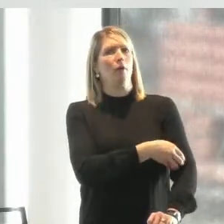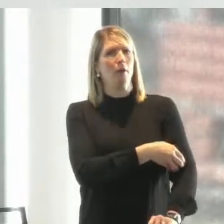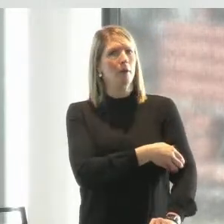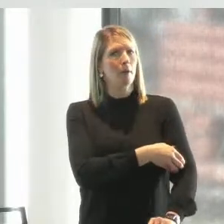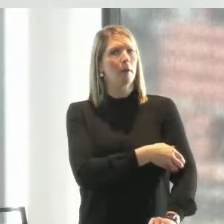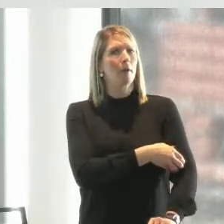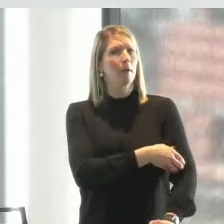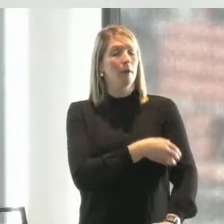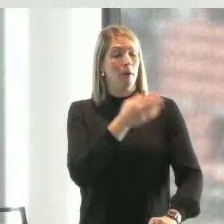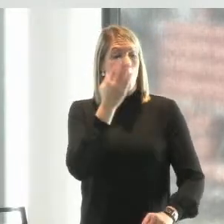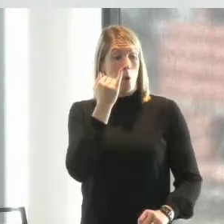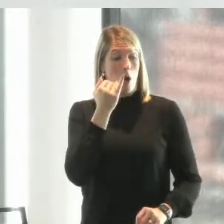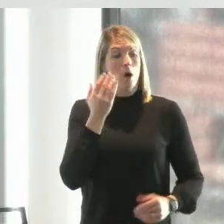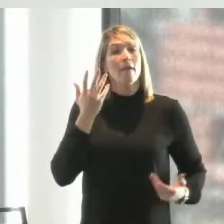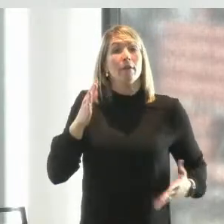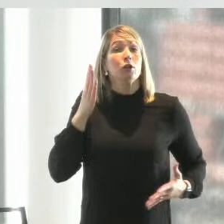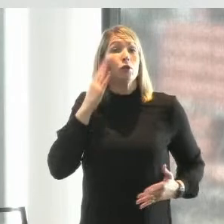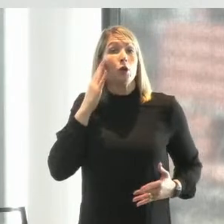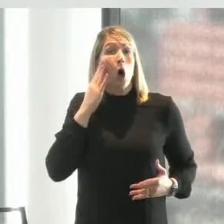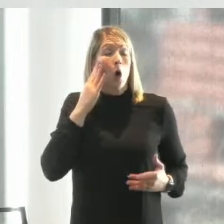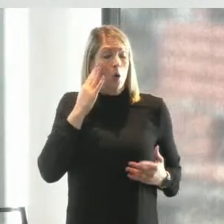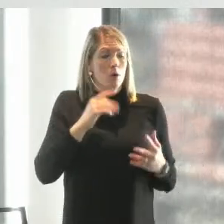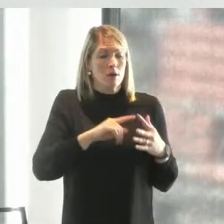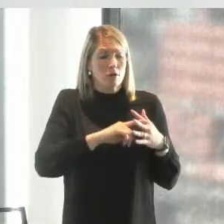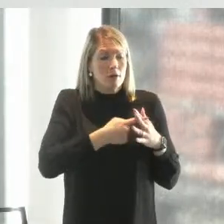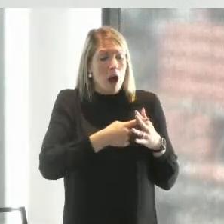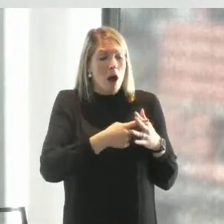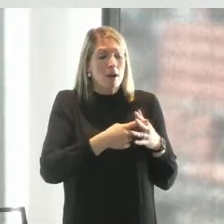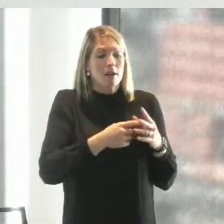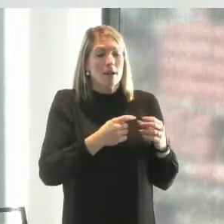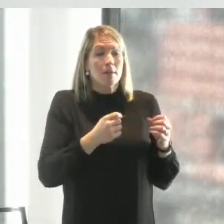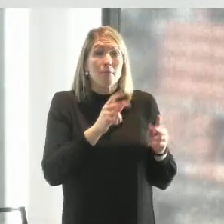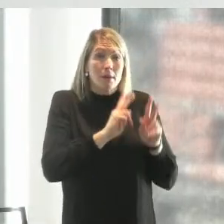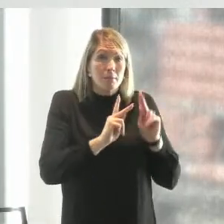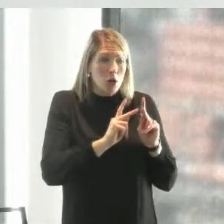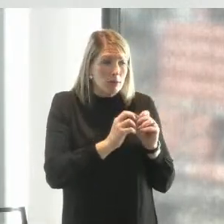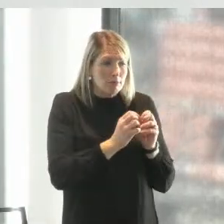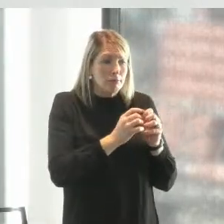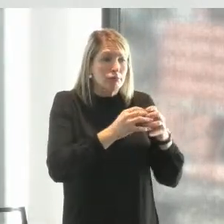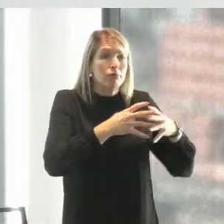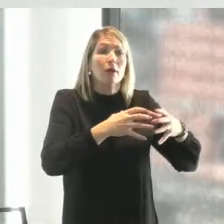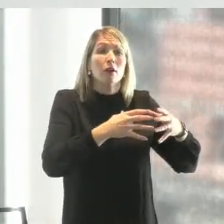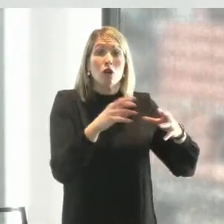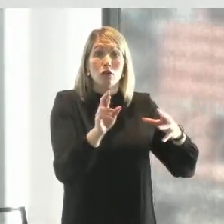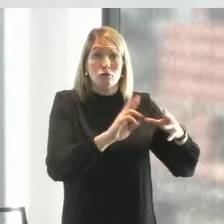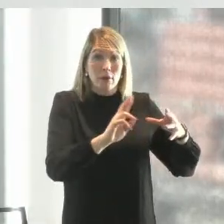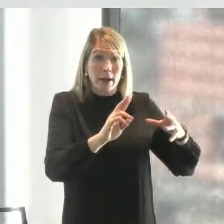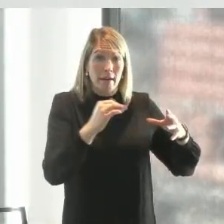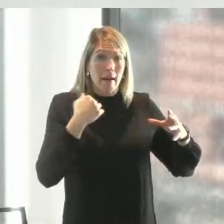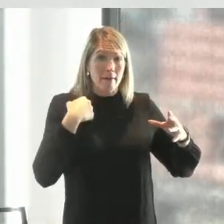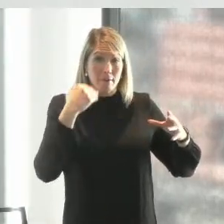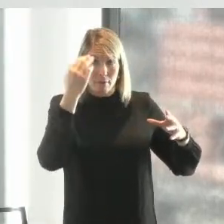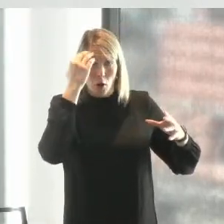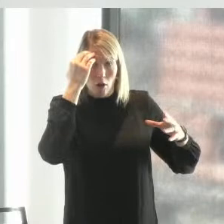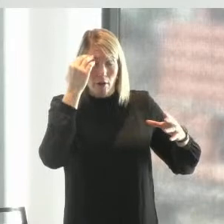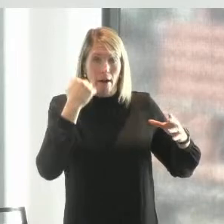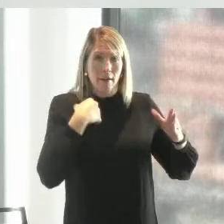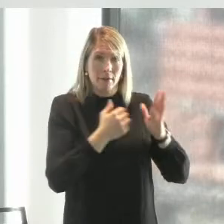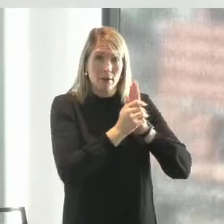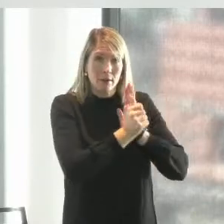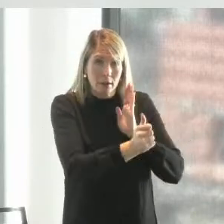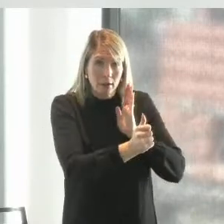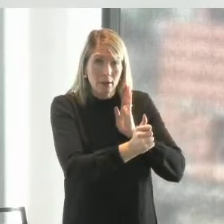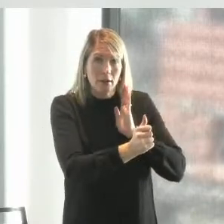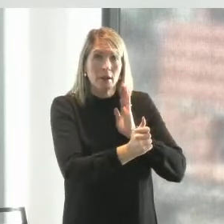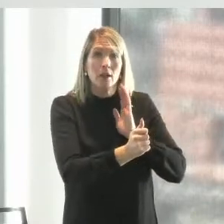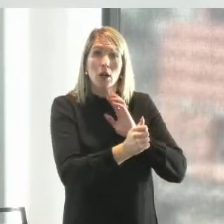on what we need to do, creating a pool of expertise in Newfoundland and Labrador in those core areas that show growth, that can really advance